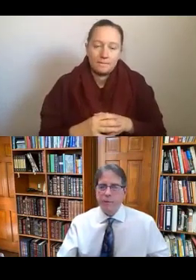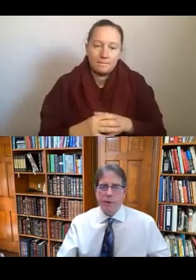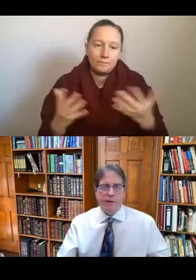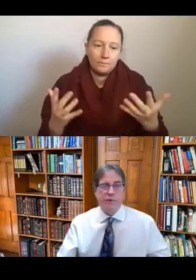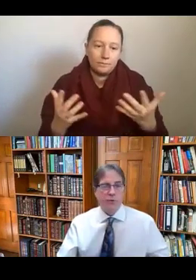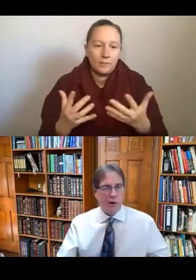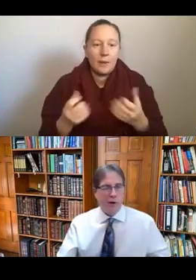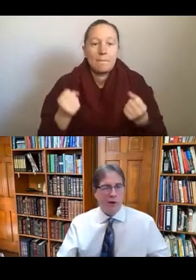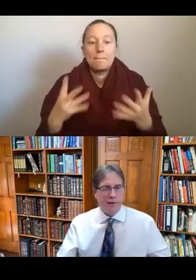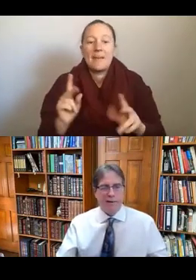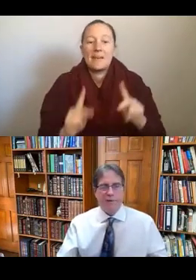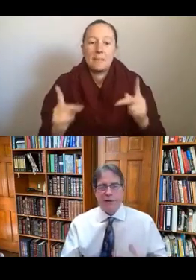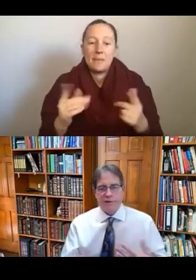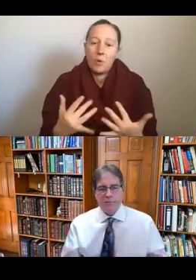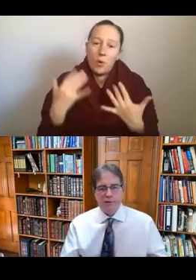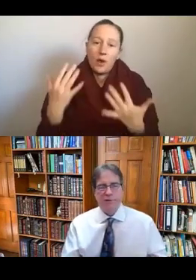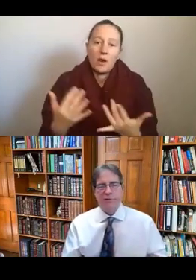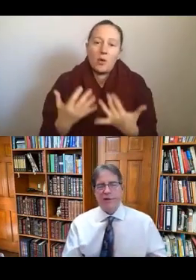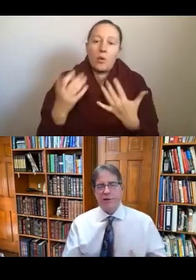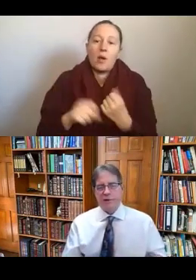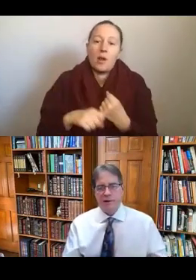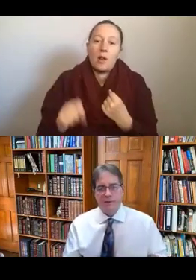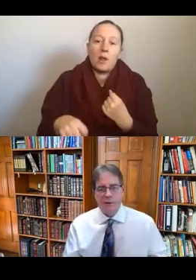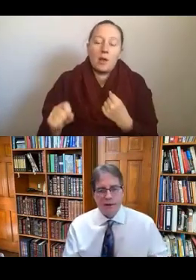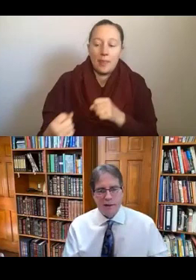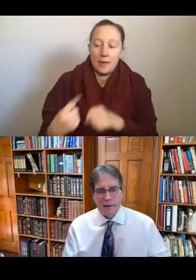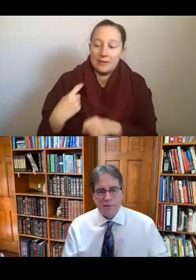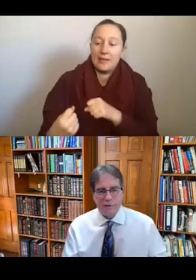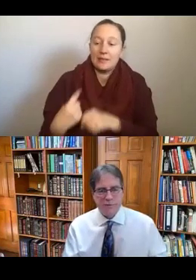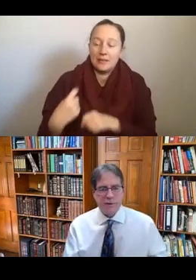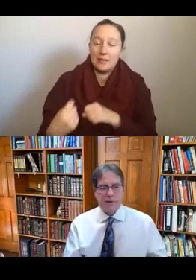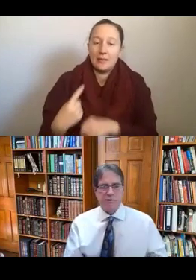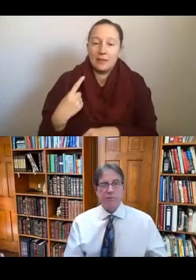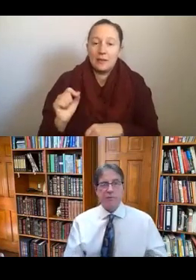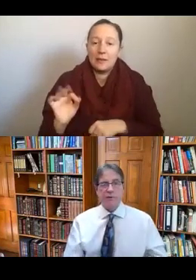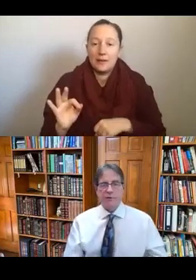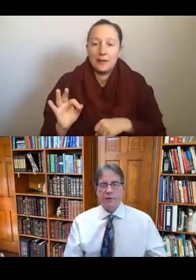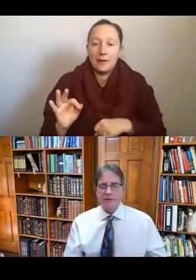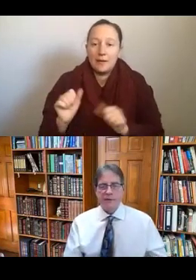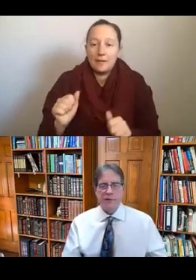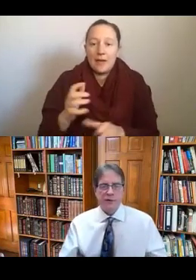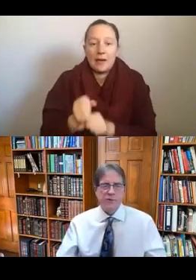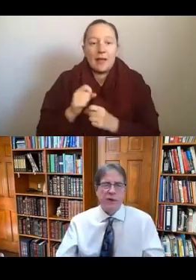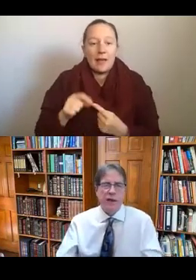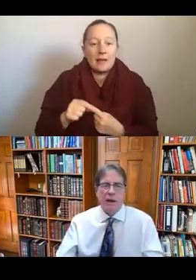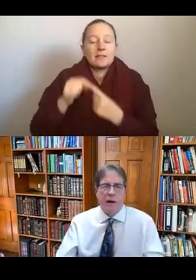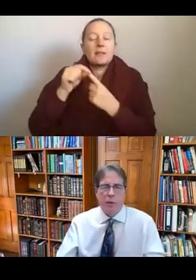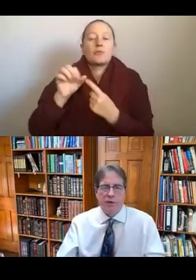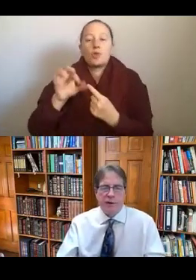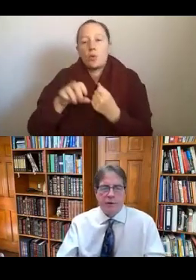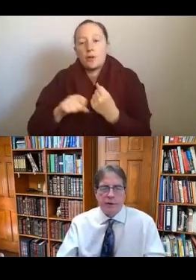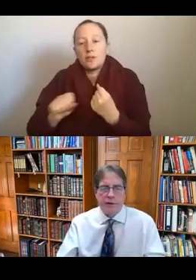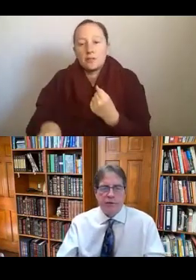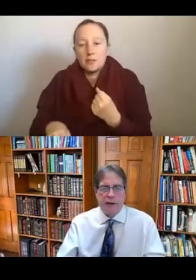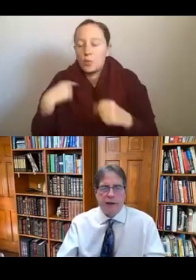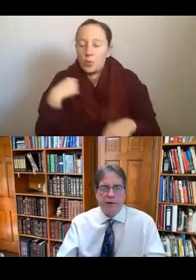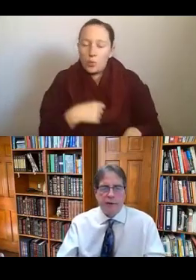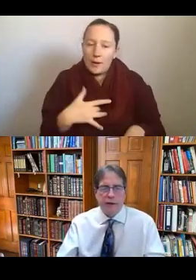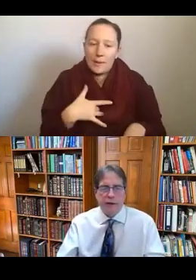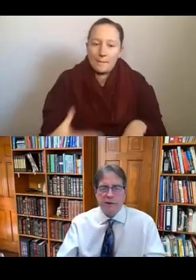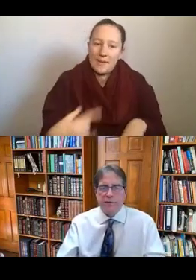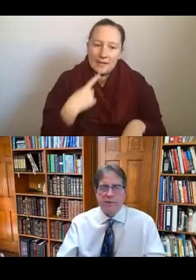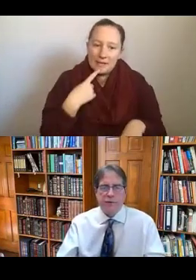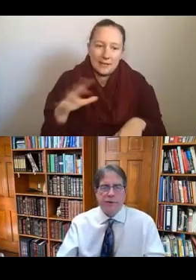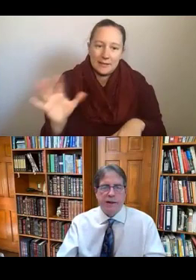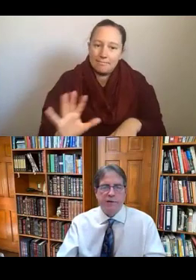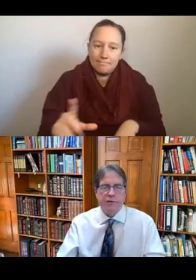Plenty of people wait too long and they send us messages asking if they can get exceptions and extensions. We generally do not do